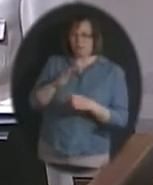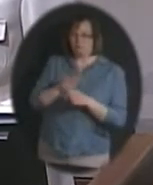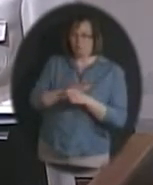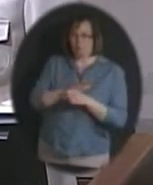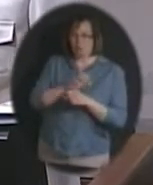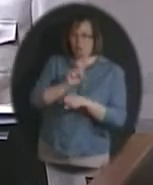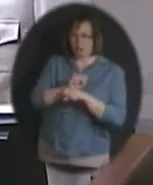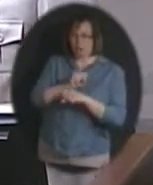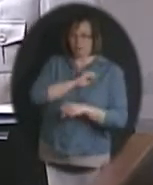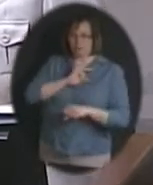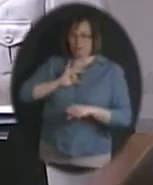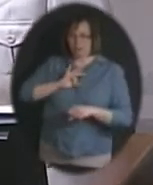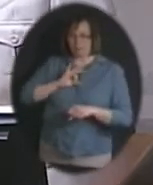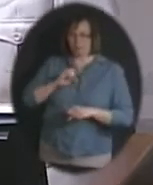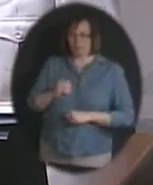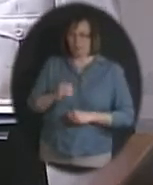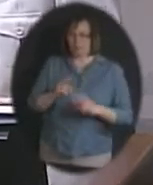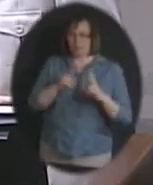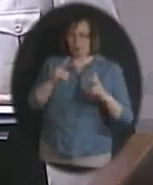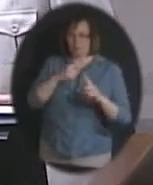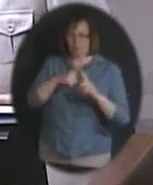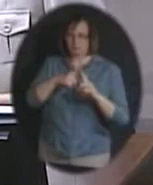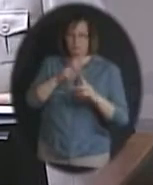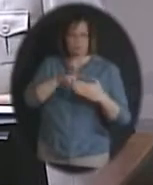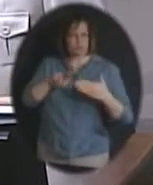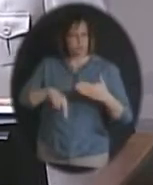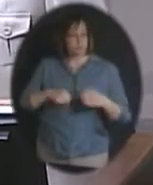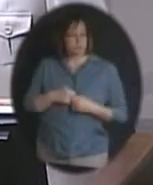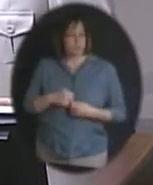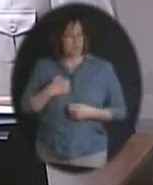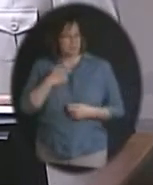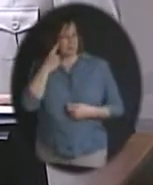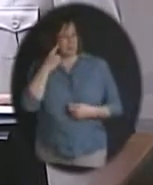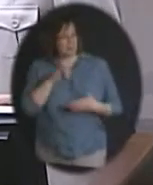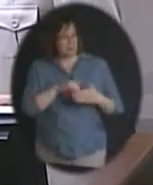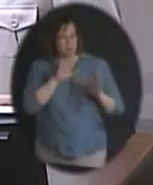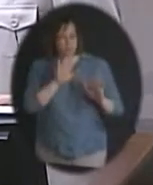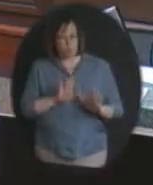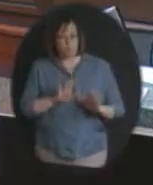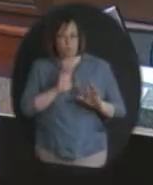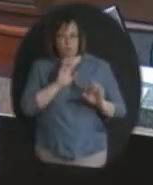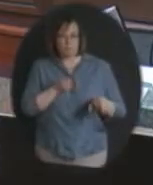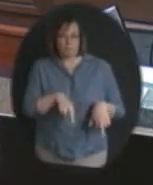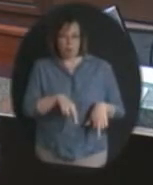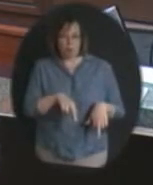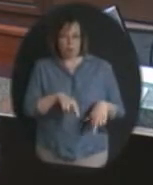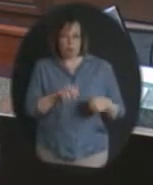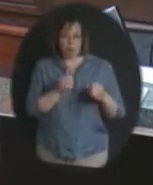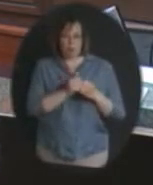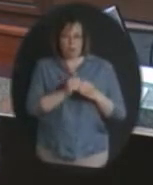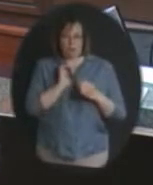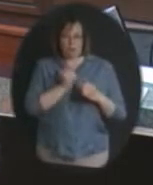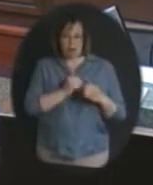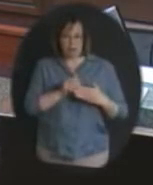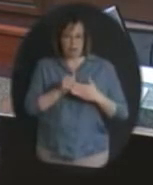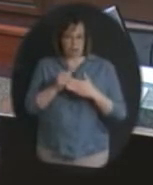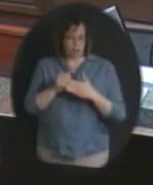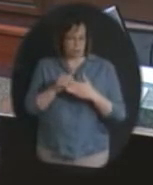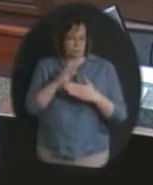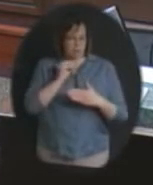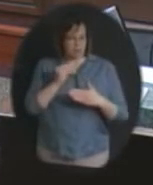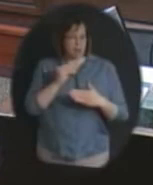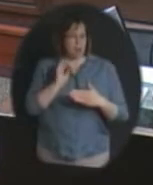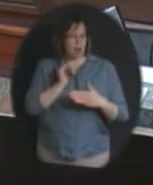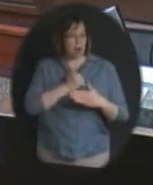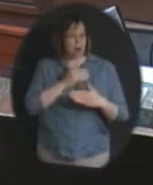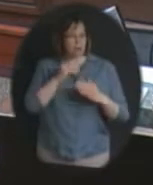staff. So very positive results. I'm just thinking this is really a wonderful report on the behalf of our leadership and our